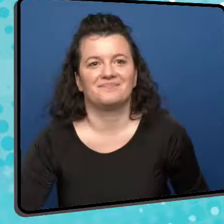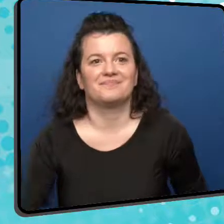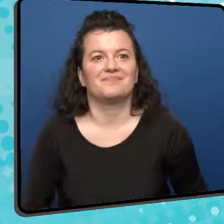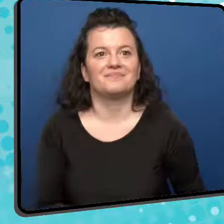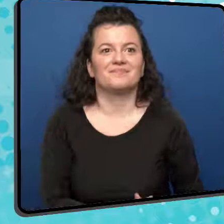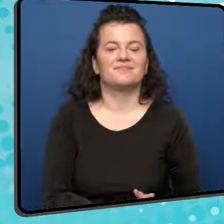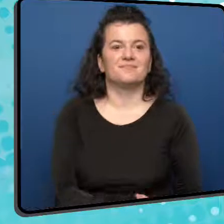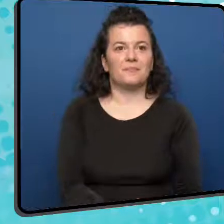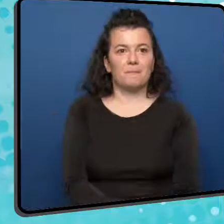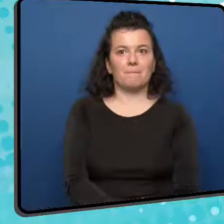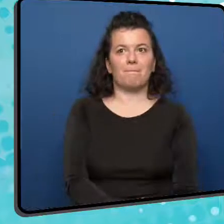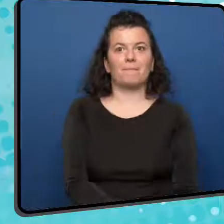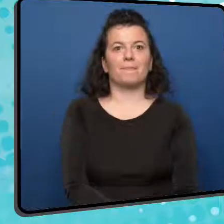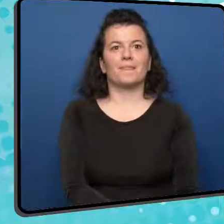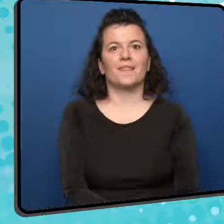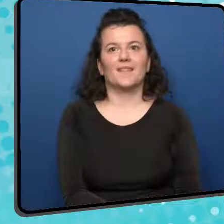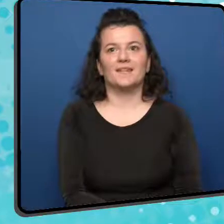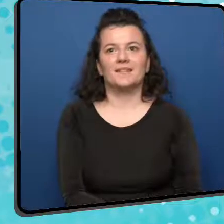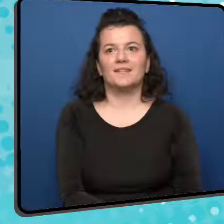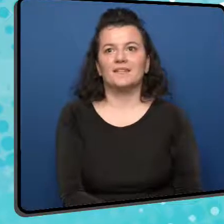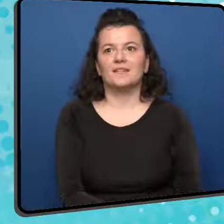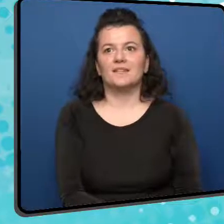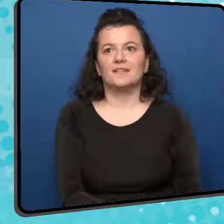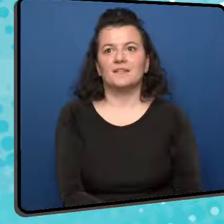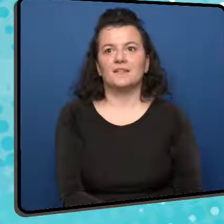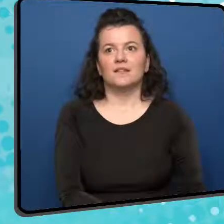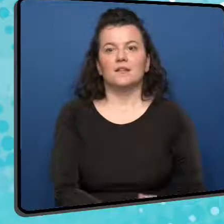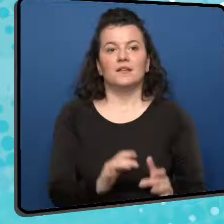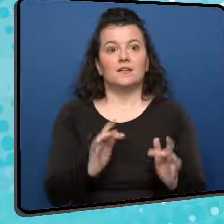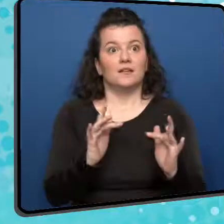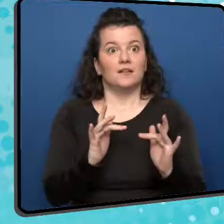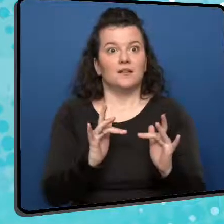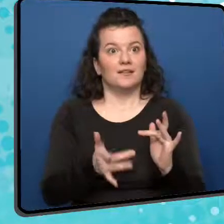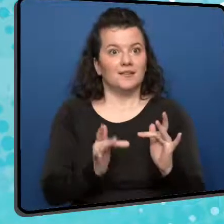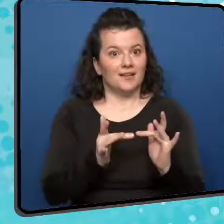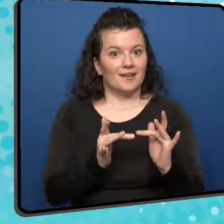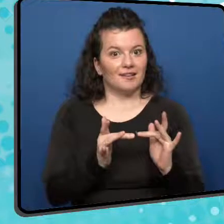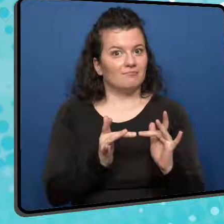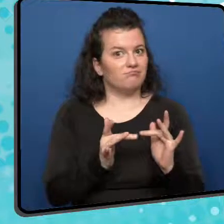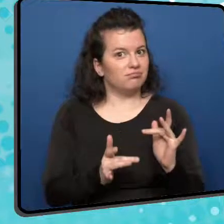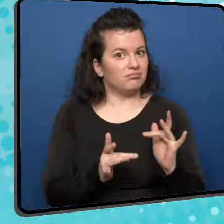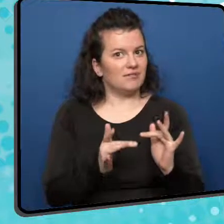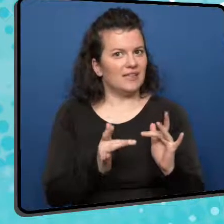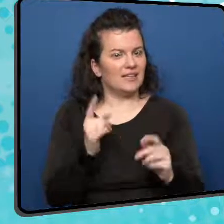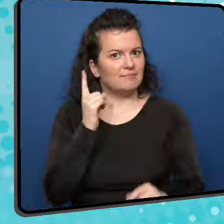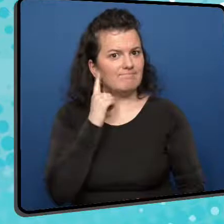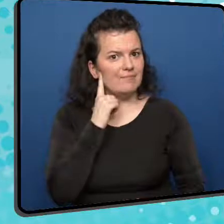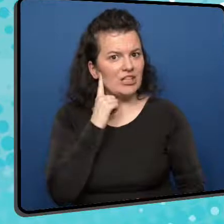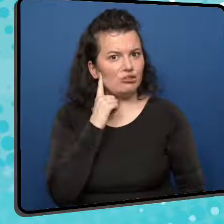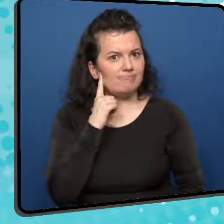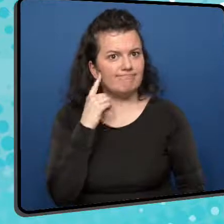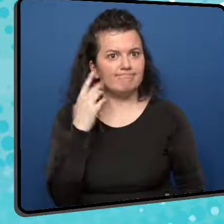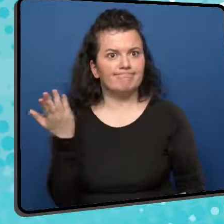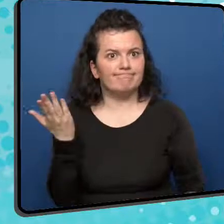The internet demons have found us. We can hear you. And